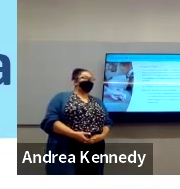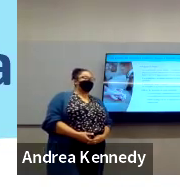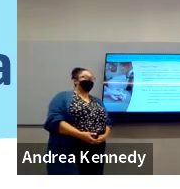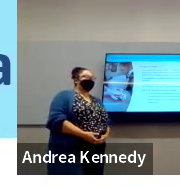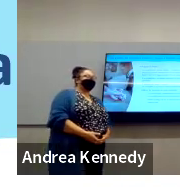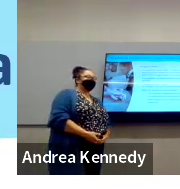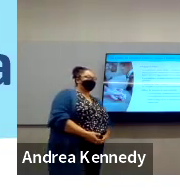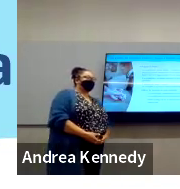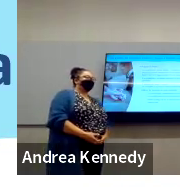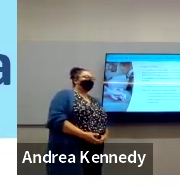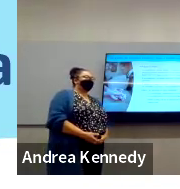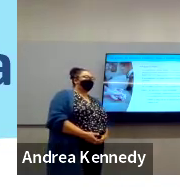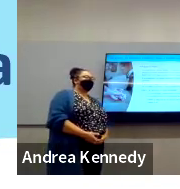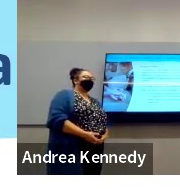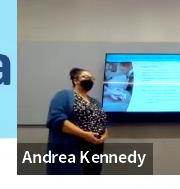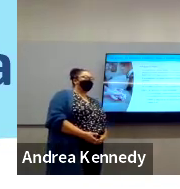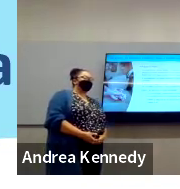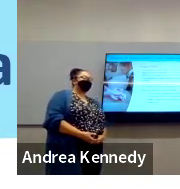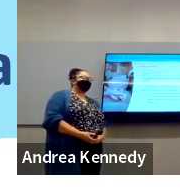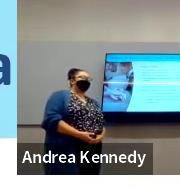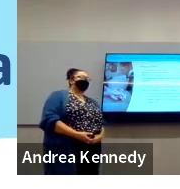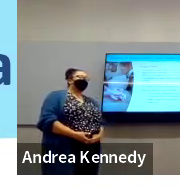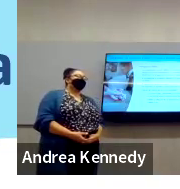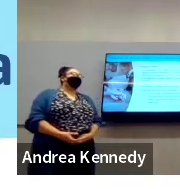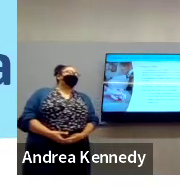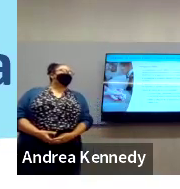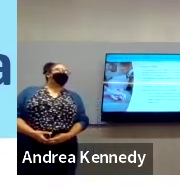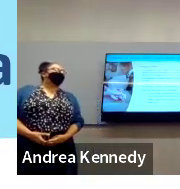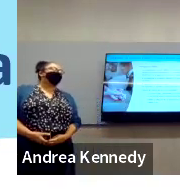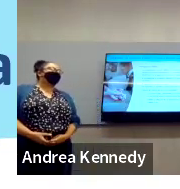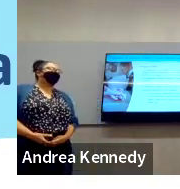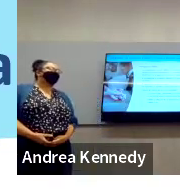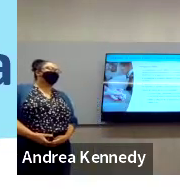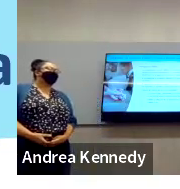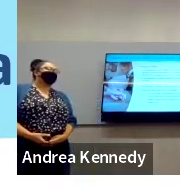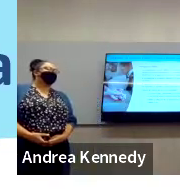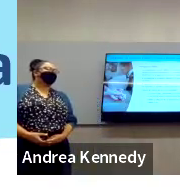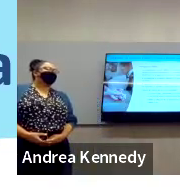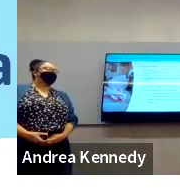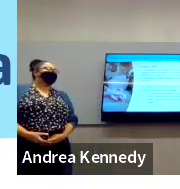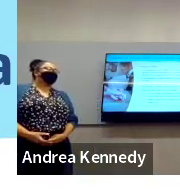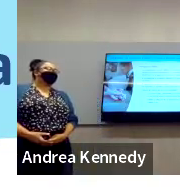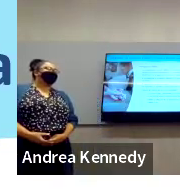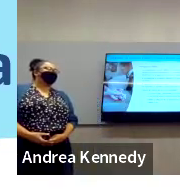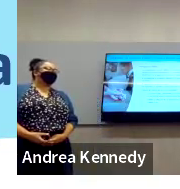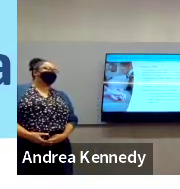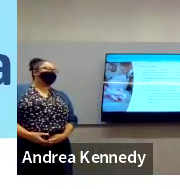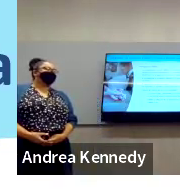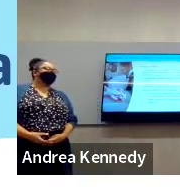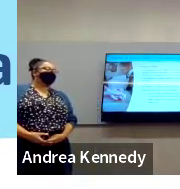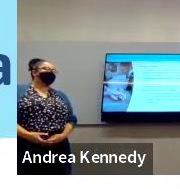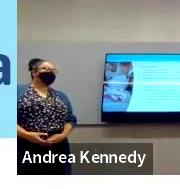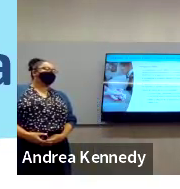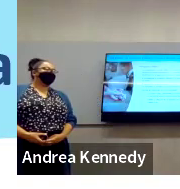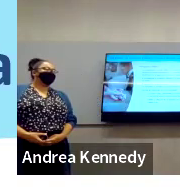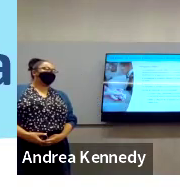servicios públicos por este proceso de petición, no se lo pueden dar hasta que pasen 12